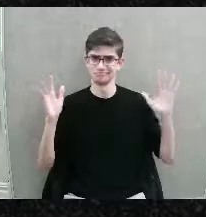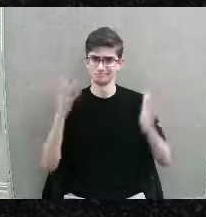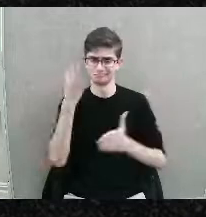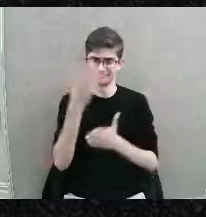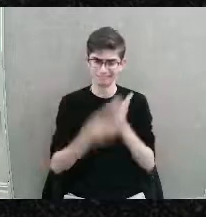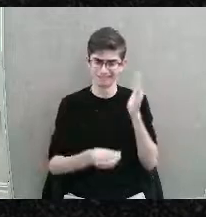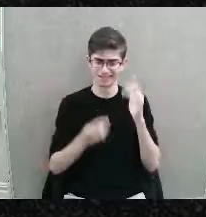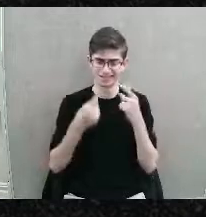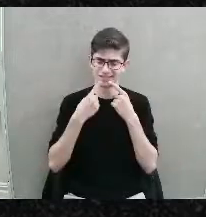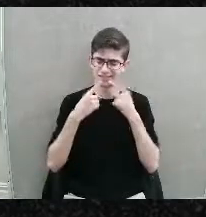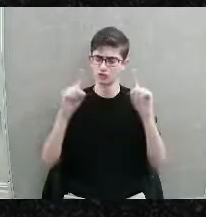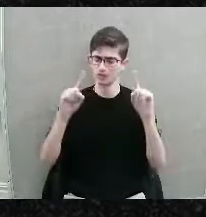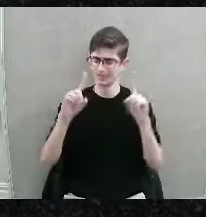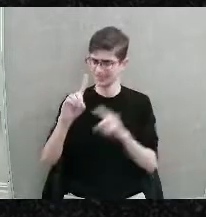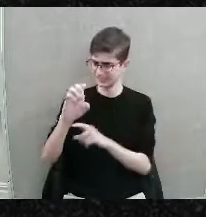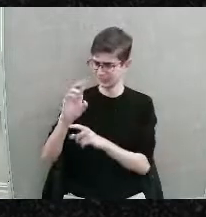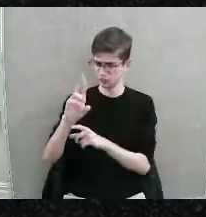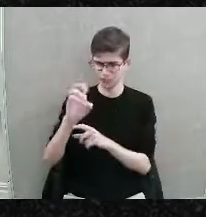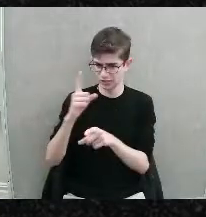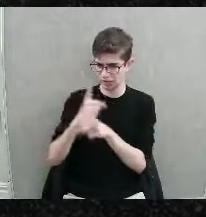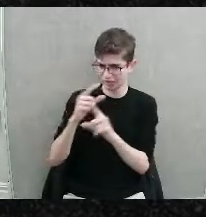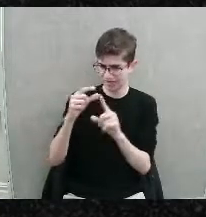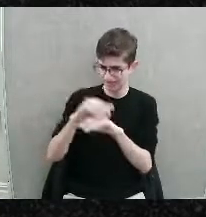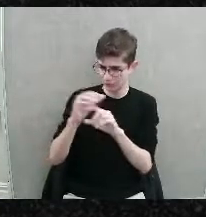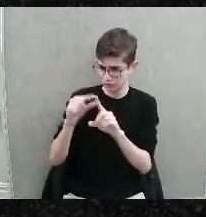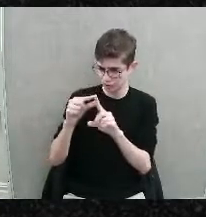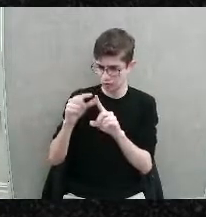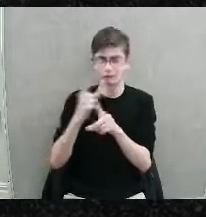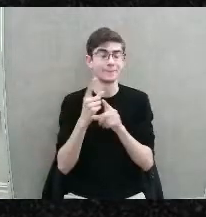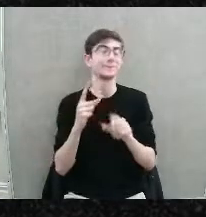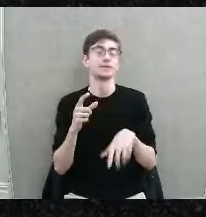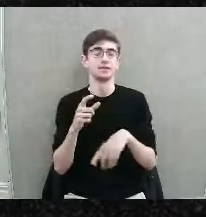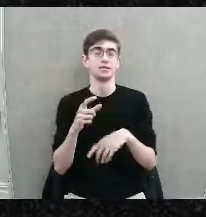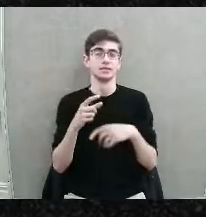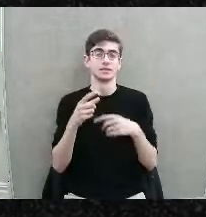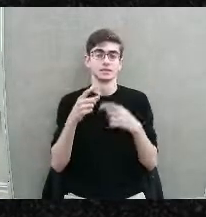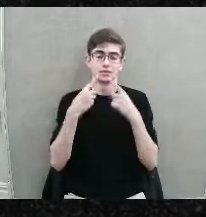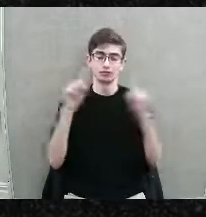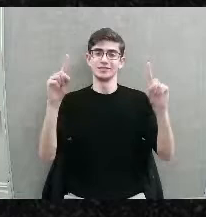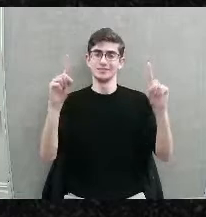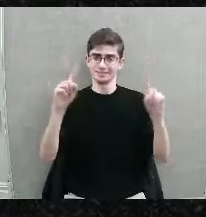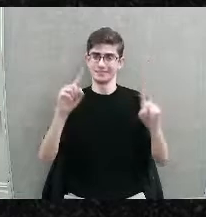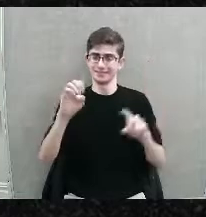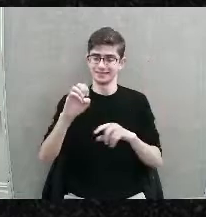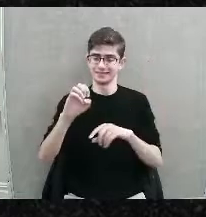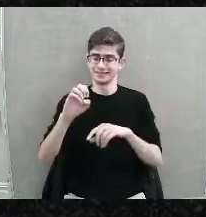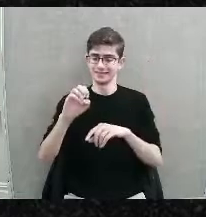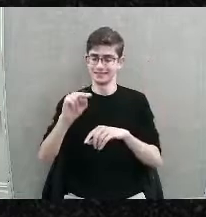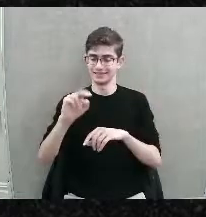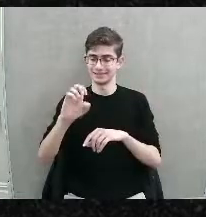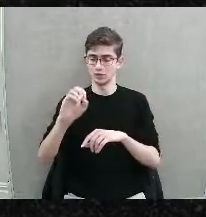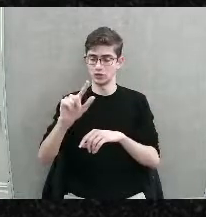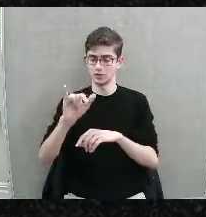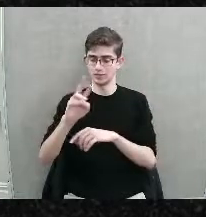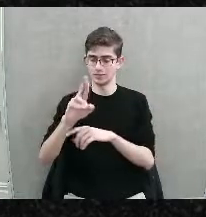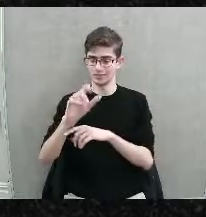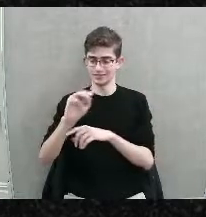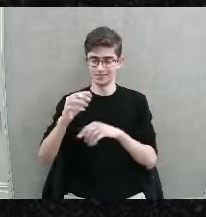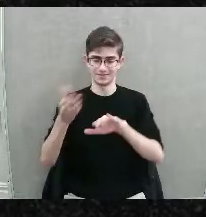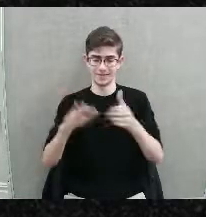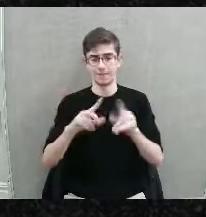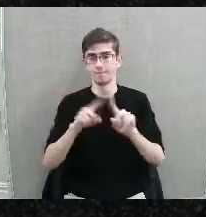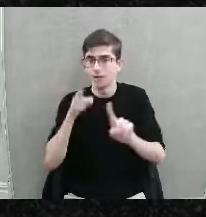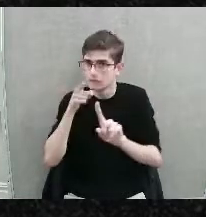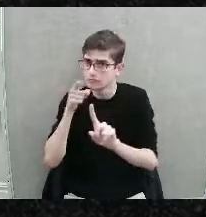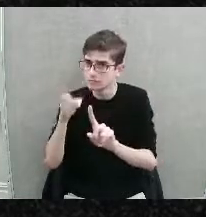he just decreed that neoliberalism was dead, but he was extremely specific as what he was talking